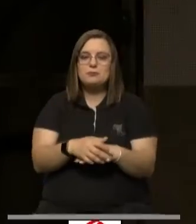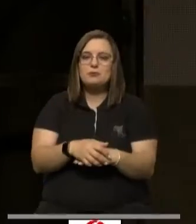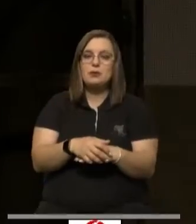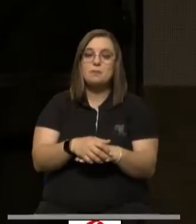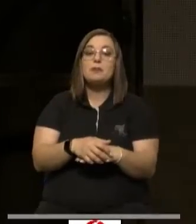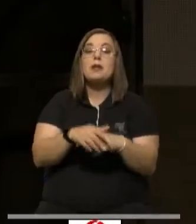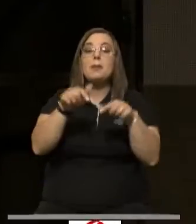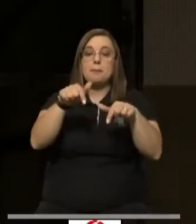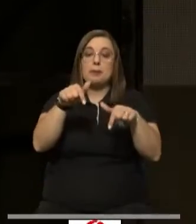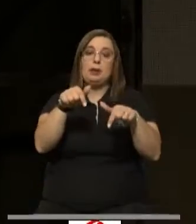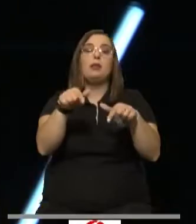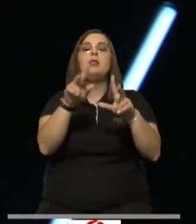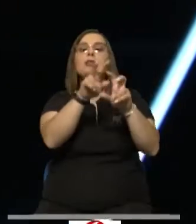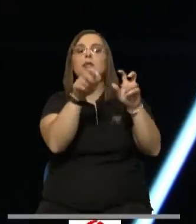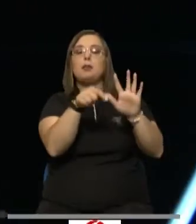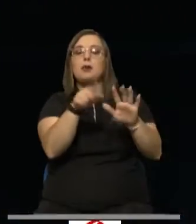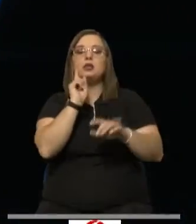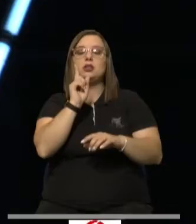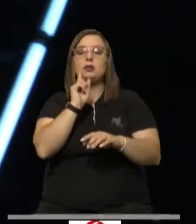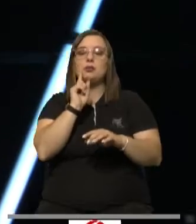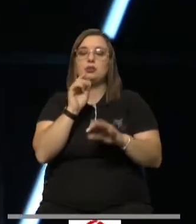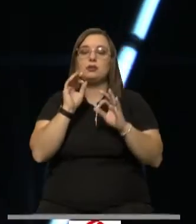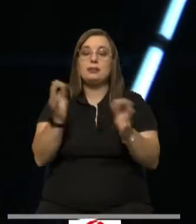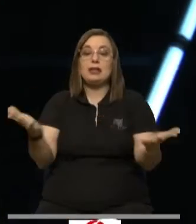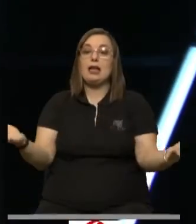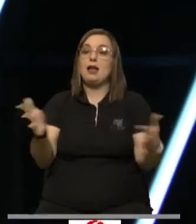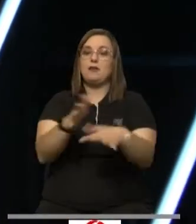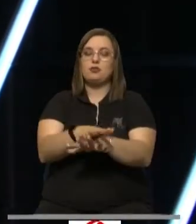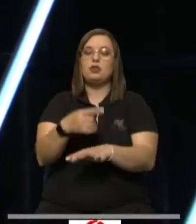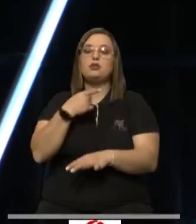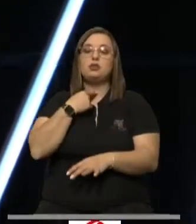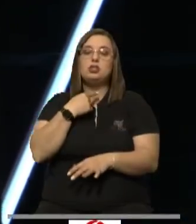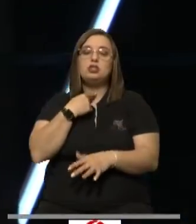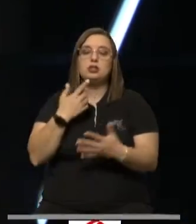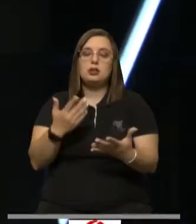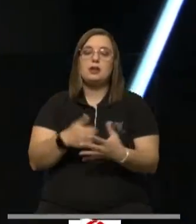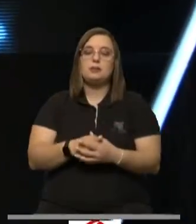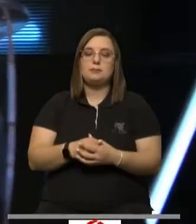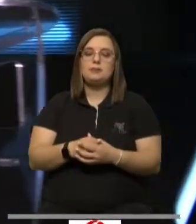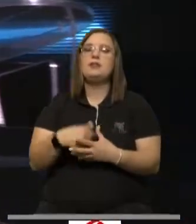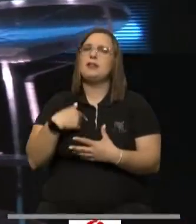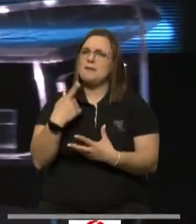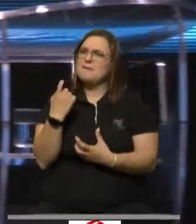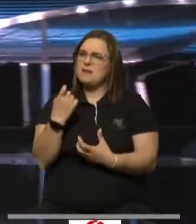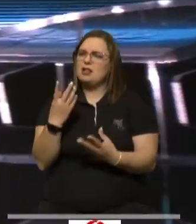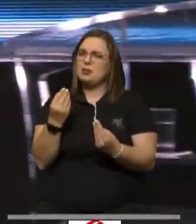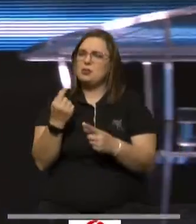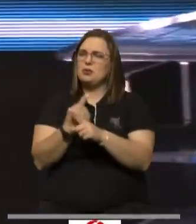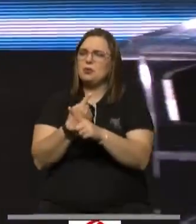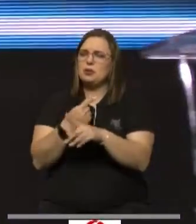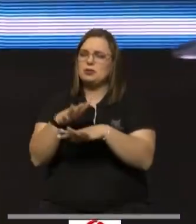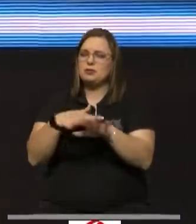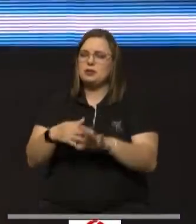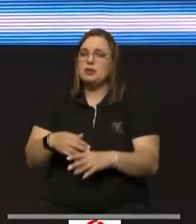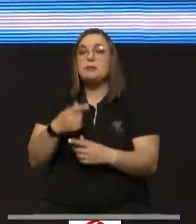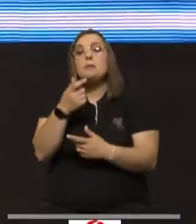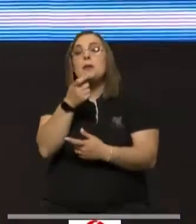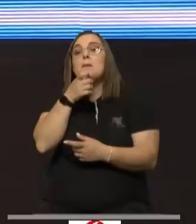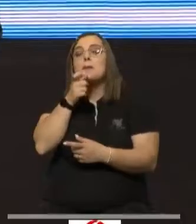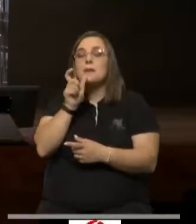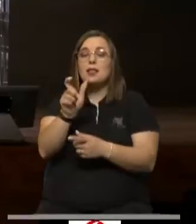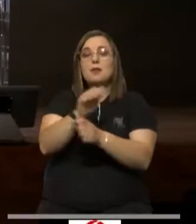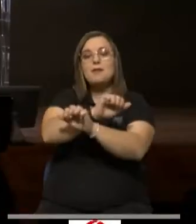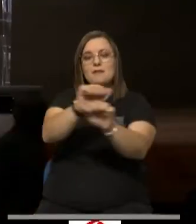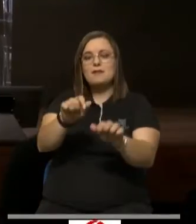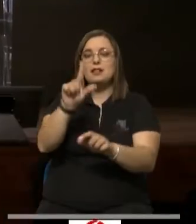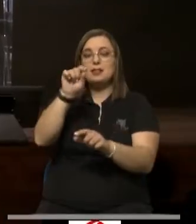to a lot in the European Union for the digital revolution. There's